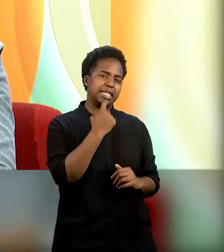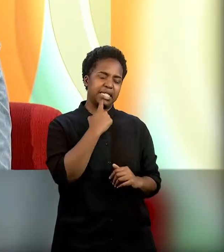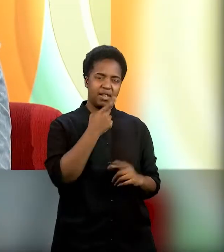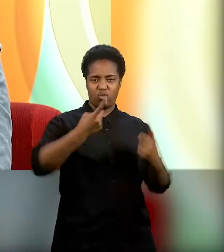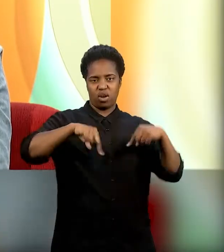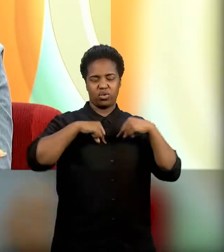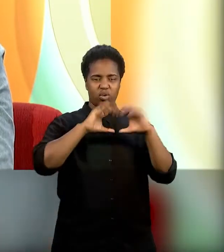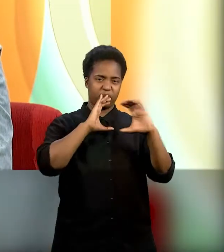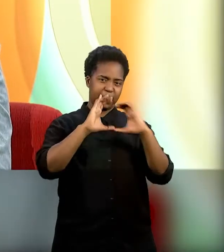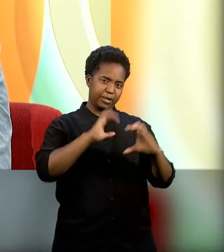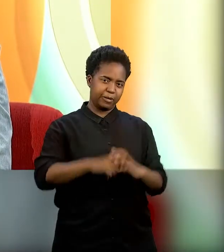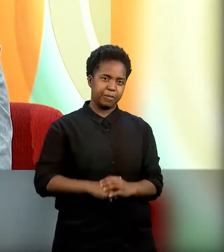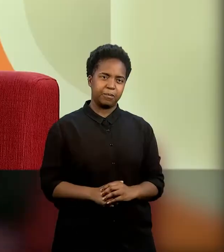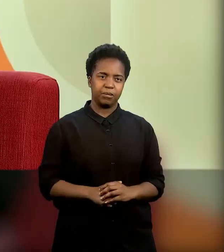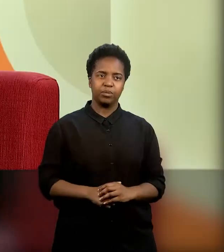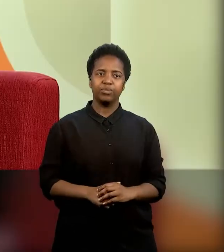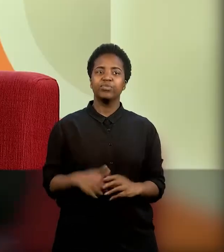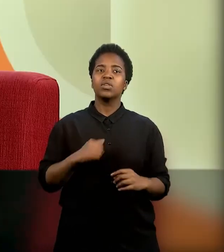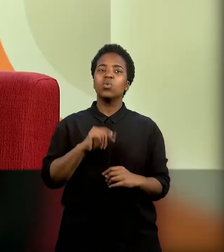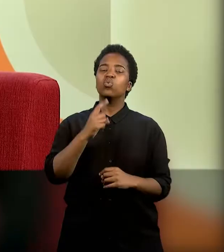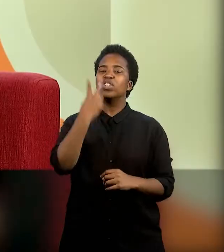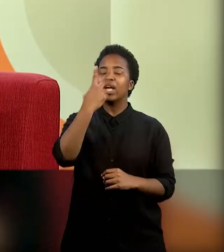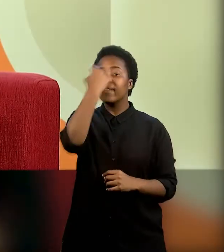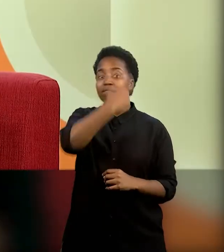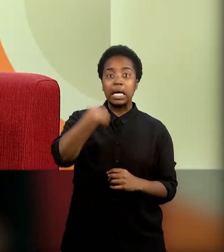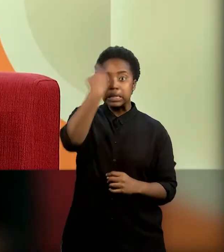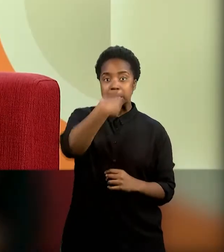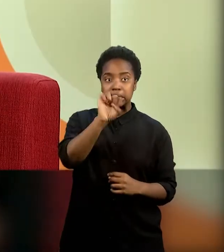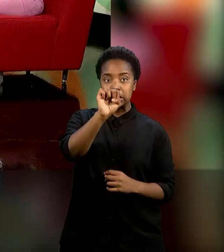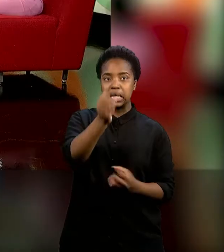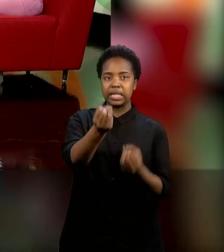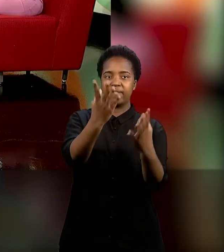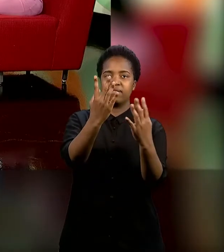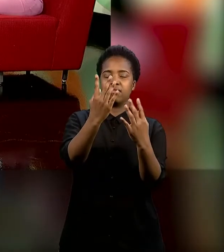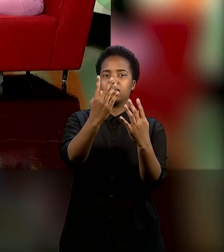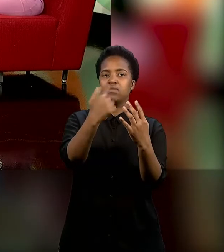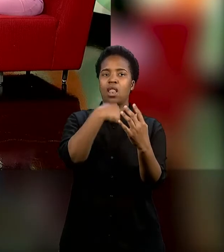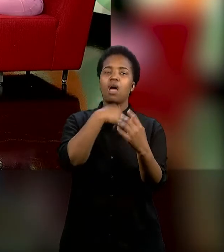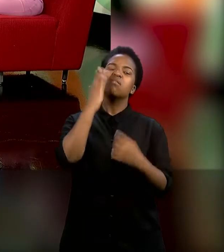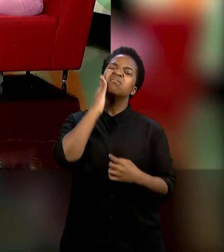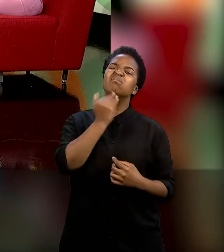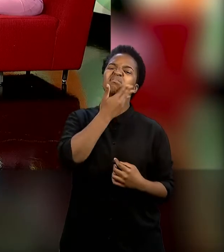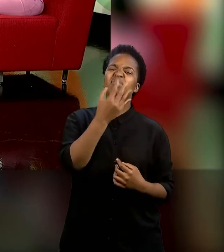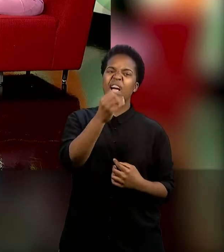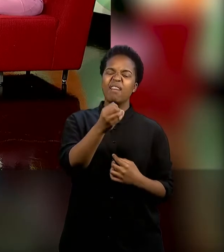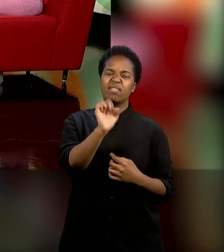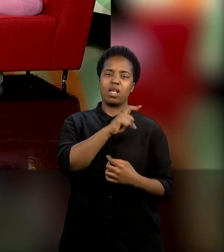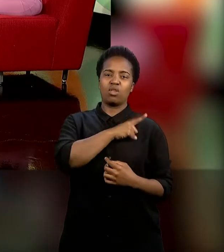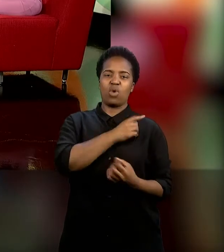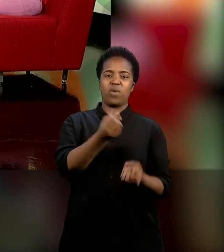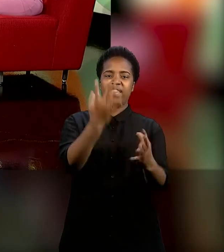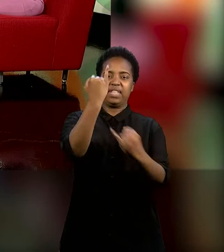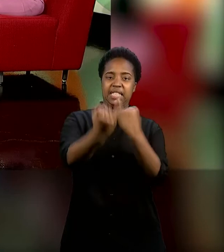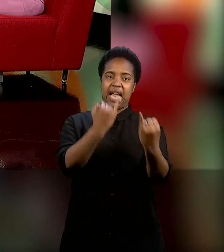becomes easy for us to communicate. We look at your features. We say the brother's got only